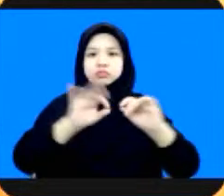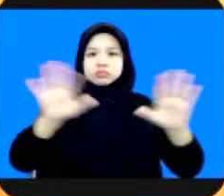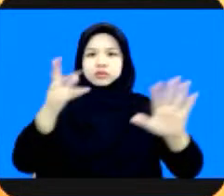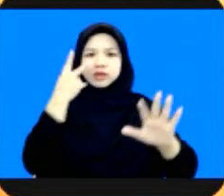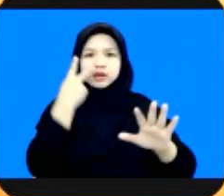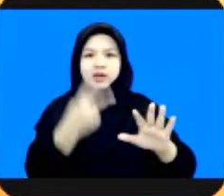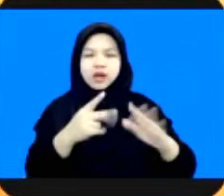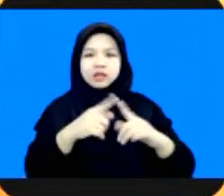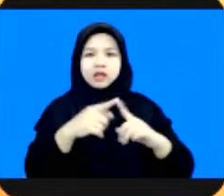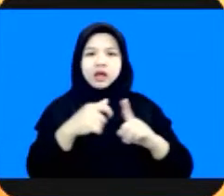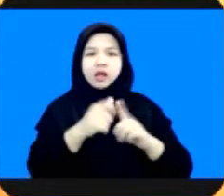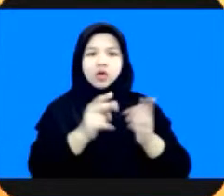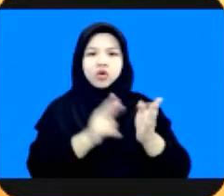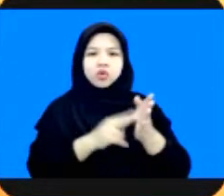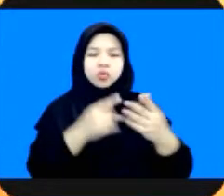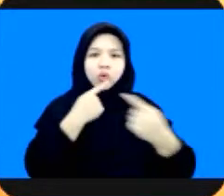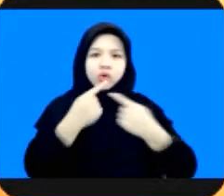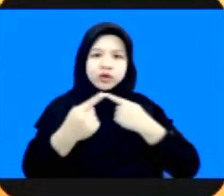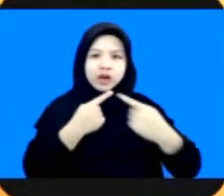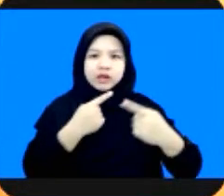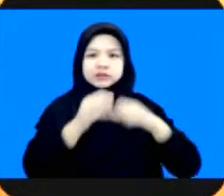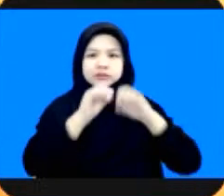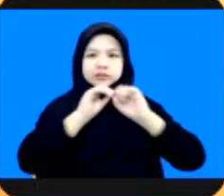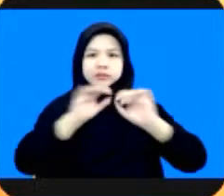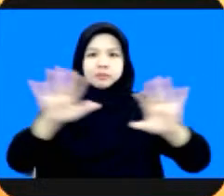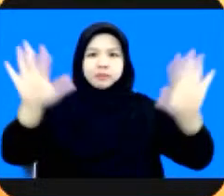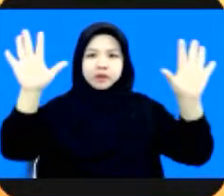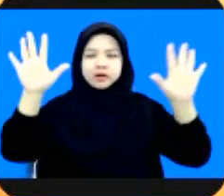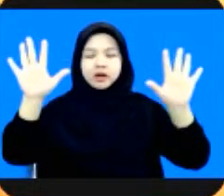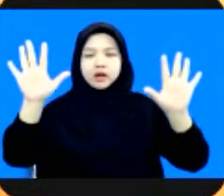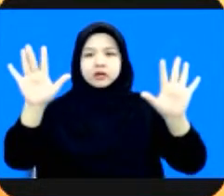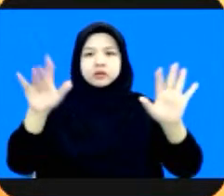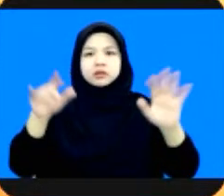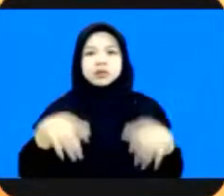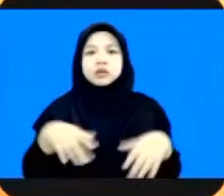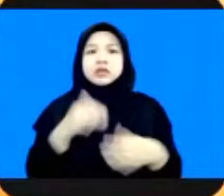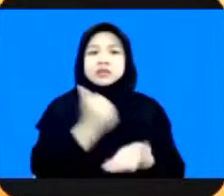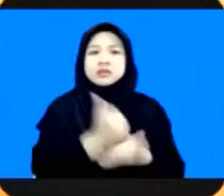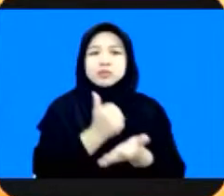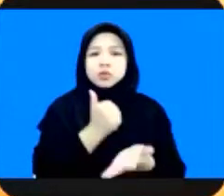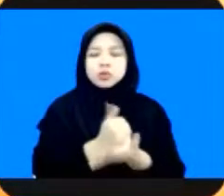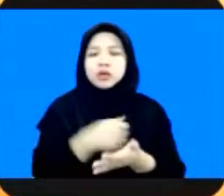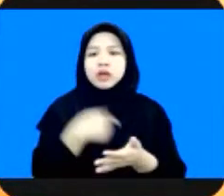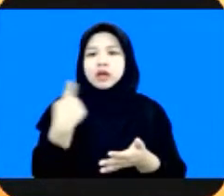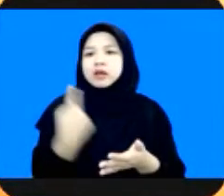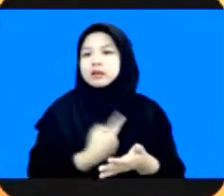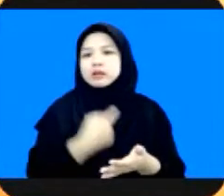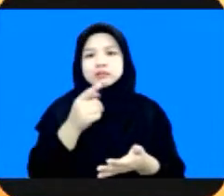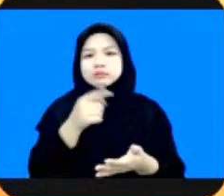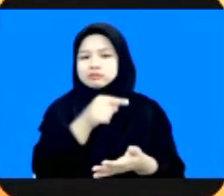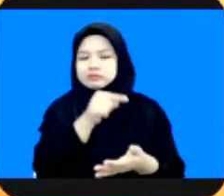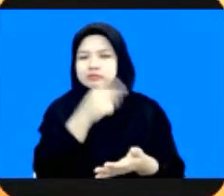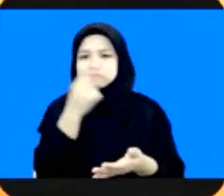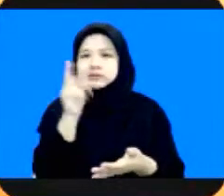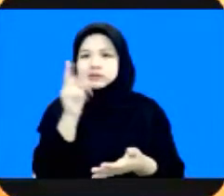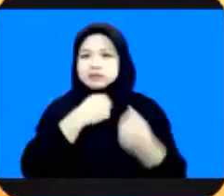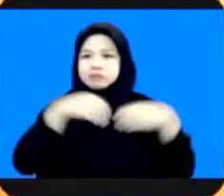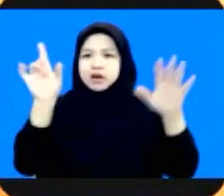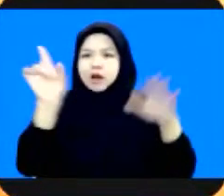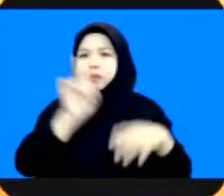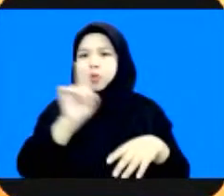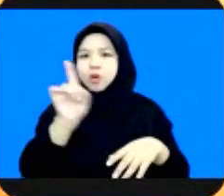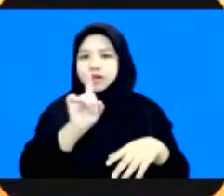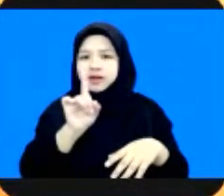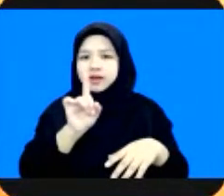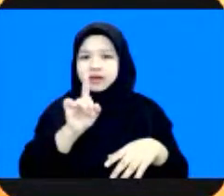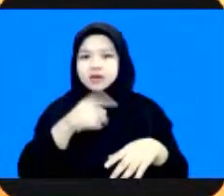a certain claim that is not supposed to be as prevalent as it is. And when we find these signals, we actually take down the